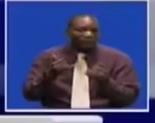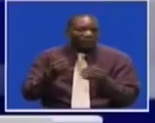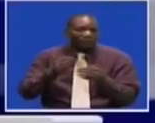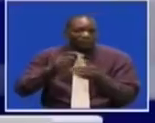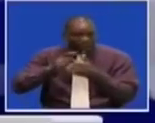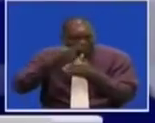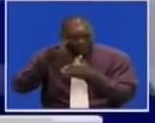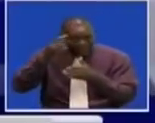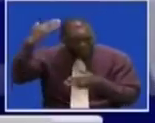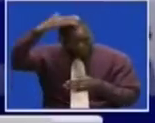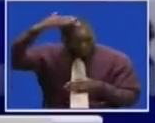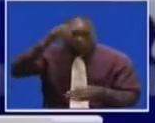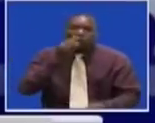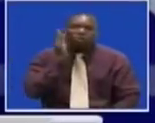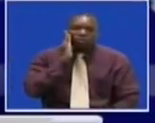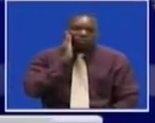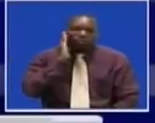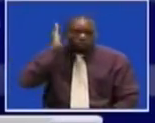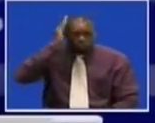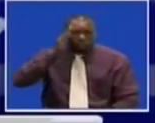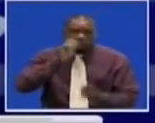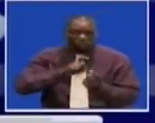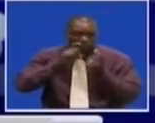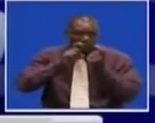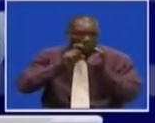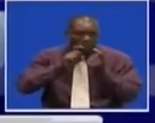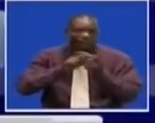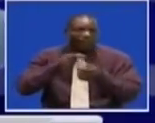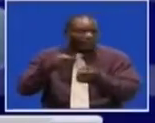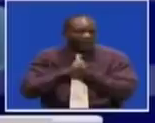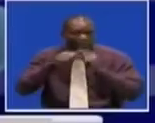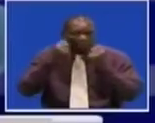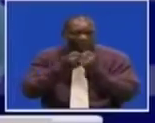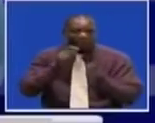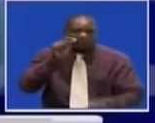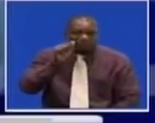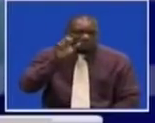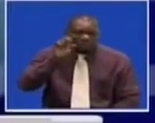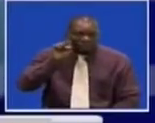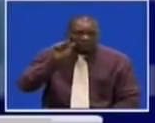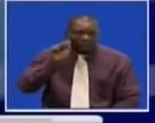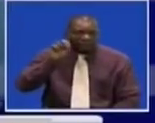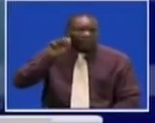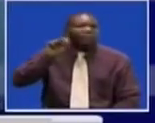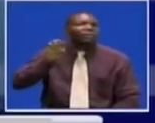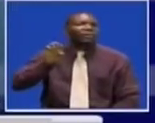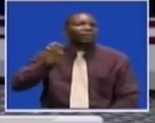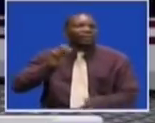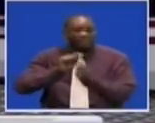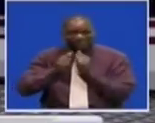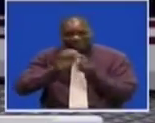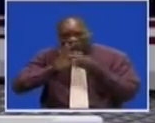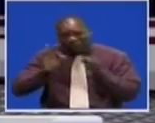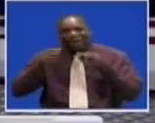their next fixture as they will be hosting Asante Kotoko of Ghana. Well, that sporting item wraps up